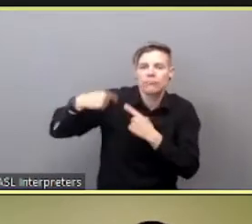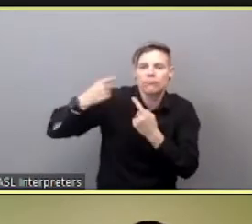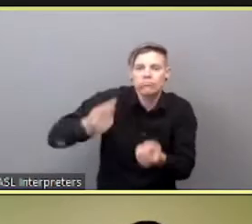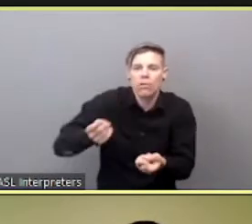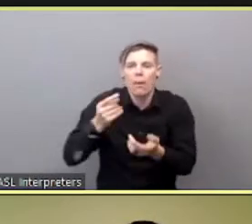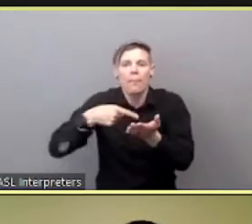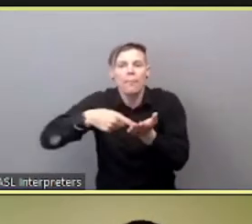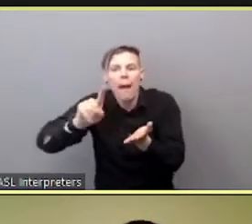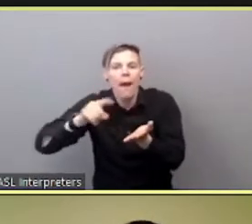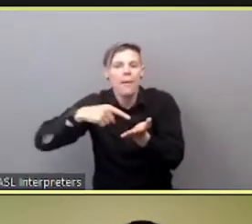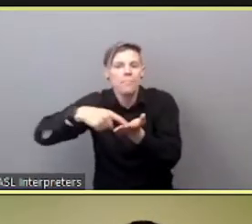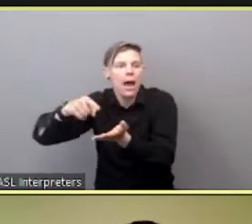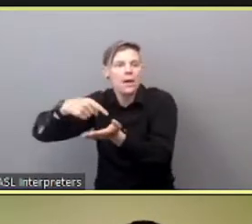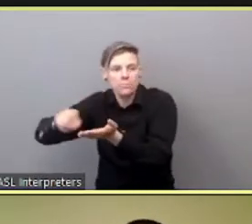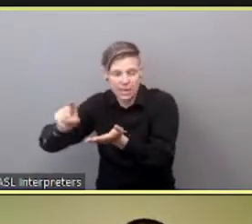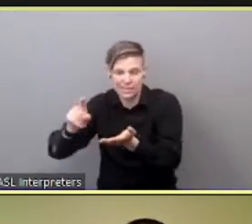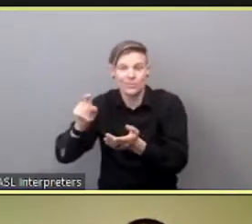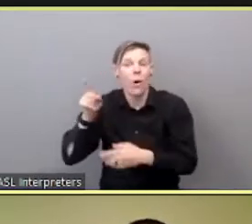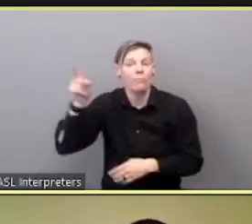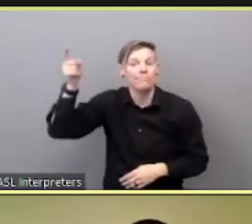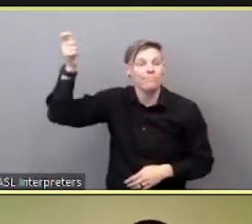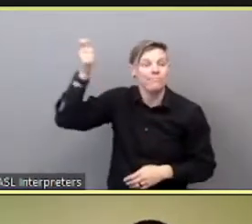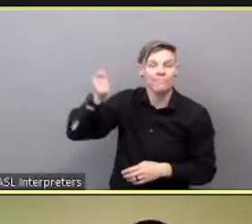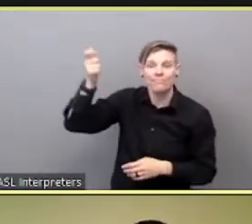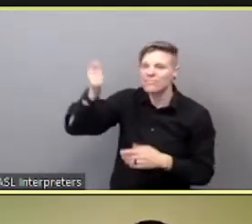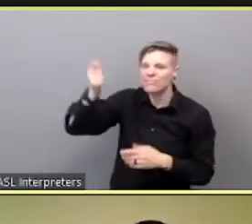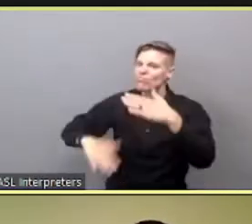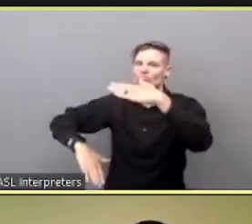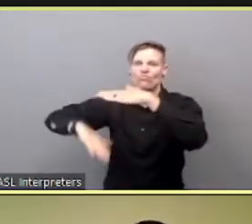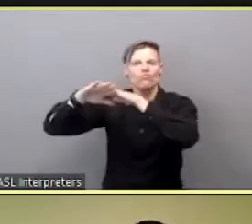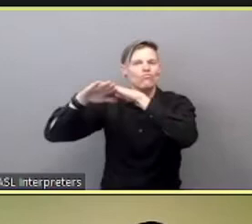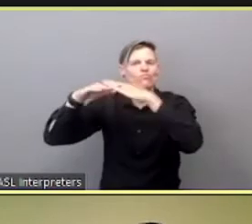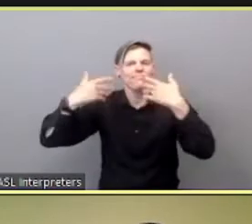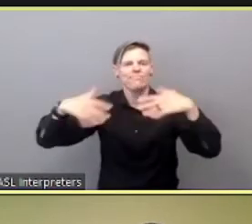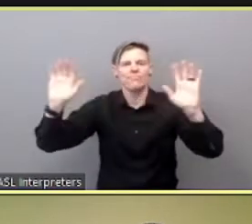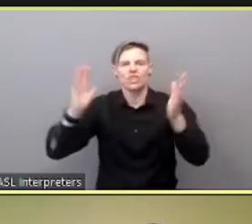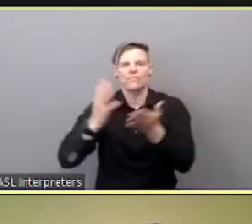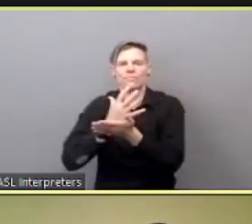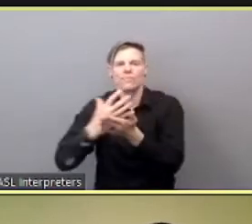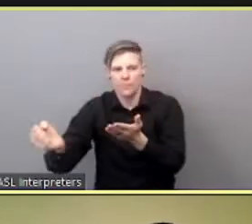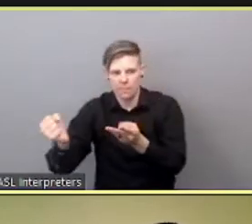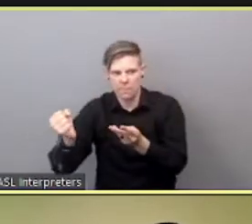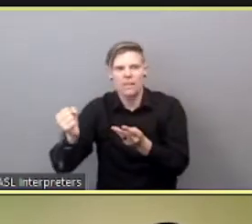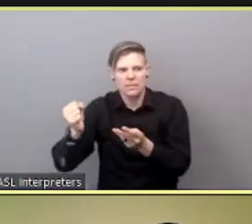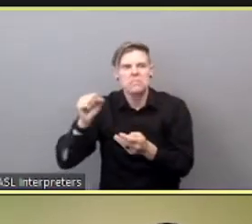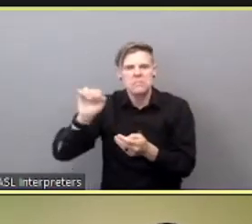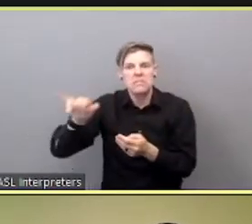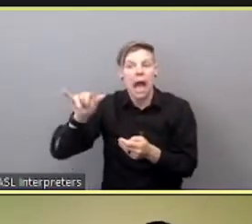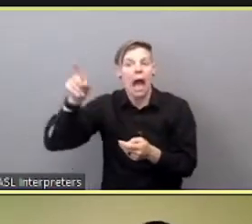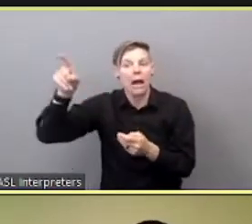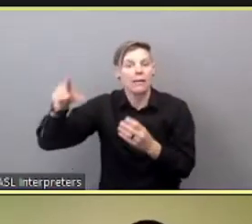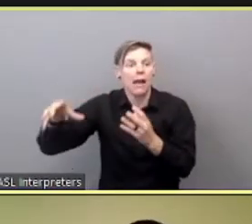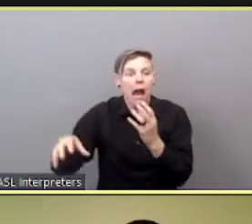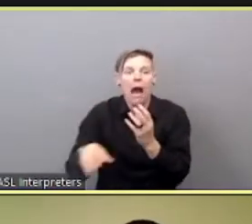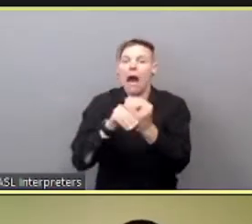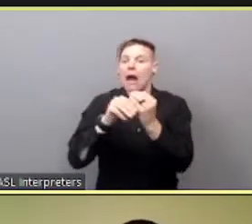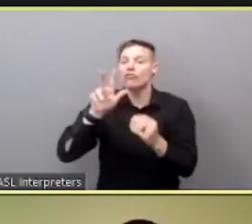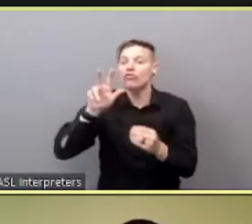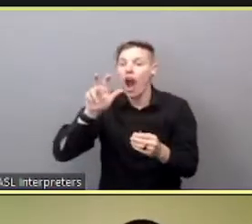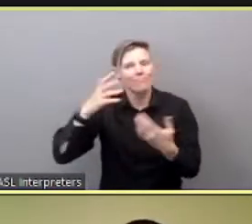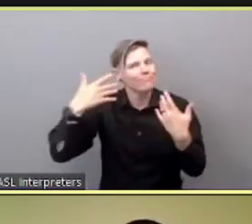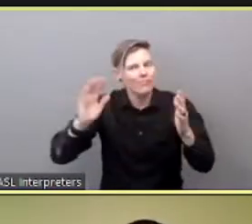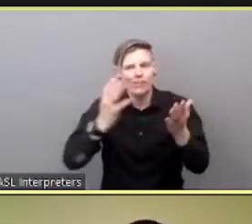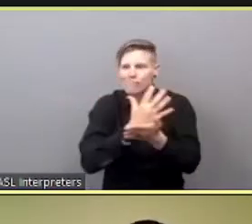That was otherwise known as the $300 a week supplemental payment to individuals eligible for a program.